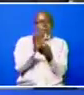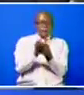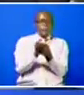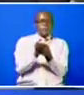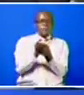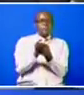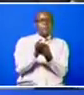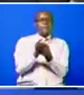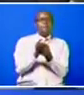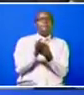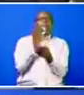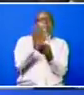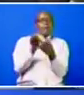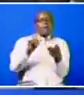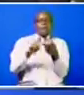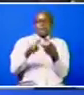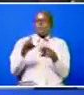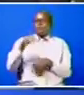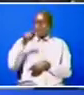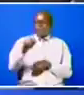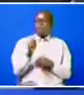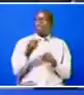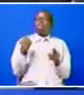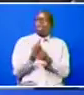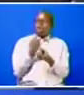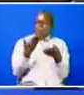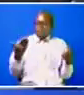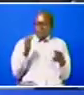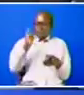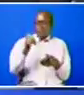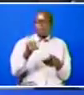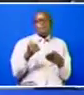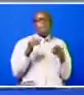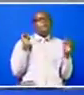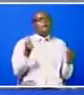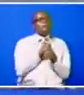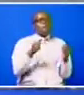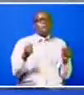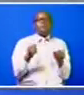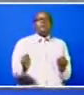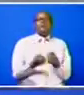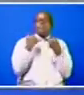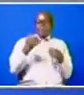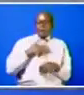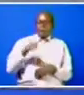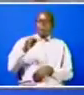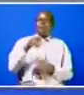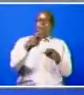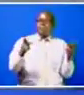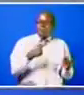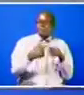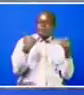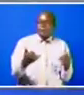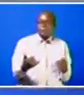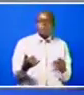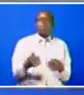didn't, and the banks didn't fight it until it was too. A number of things that are proven hard or impossible to replicate in other places. But nonetheless,